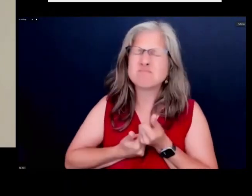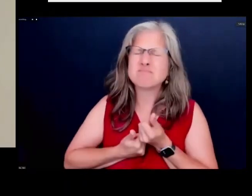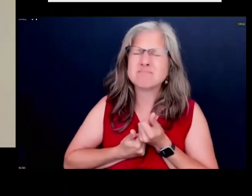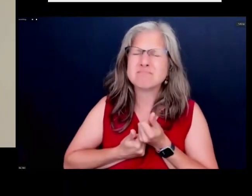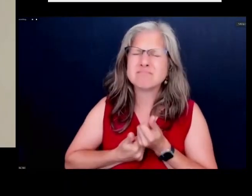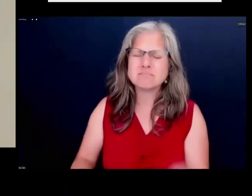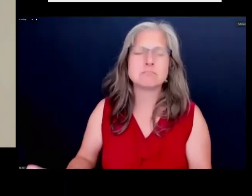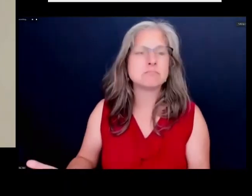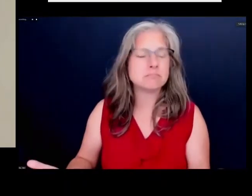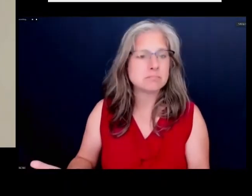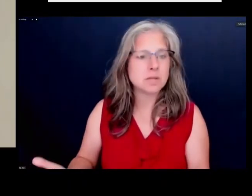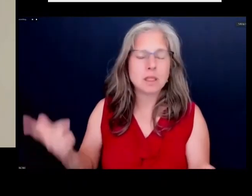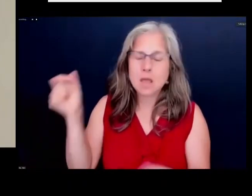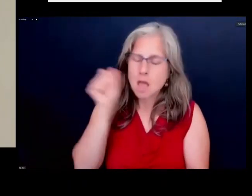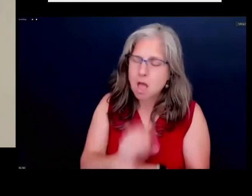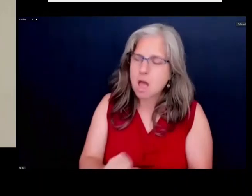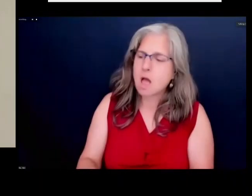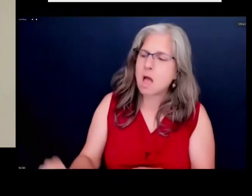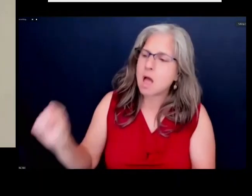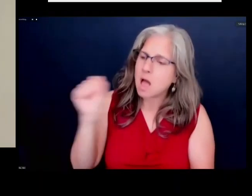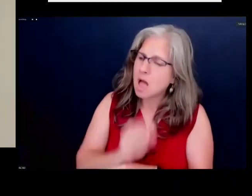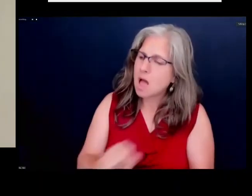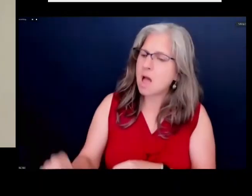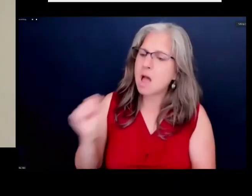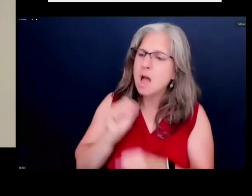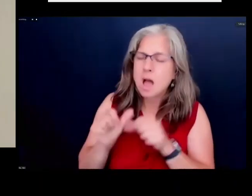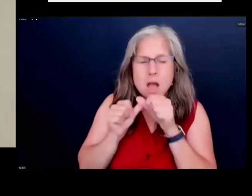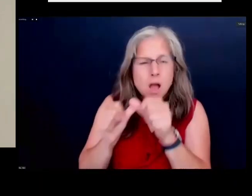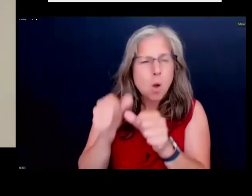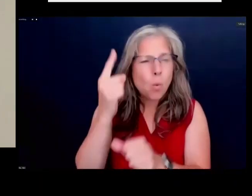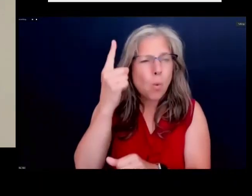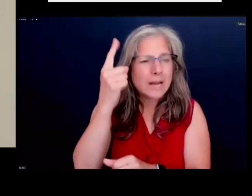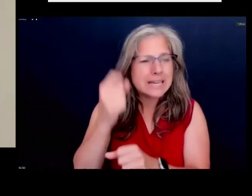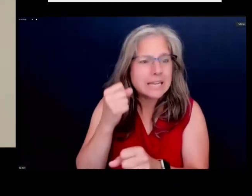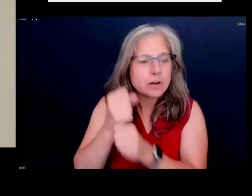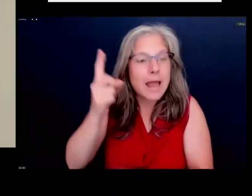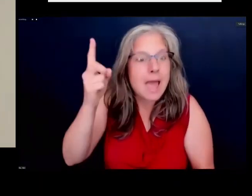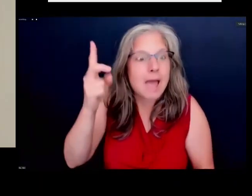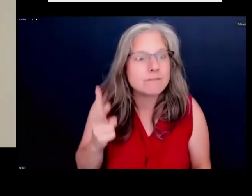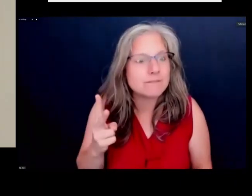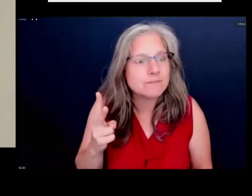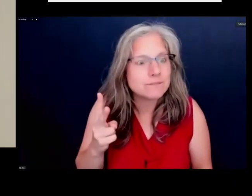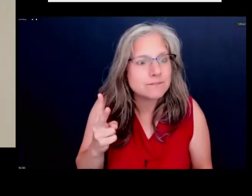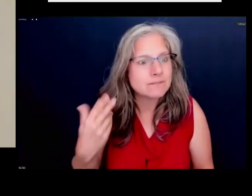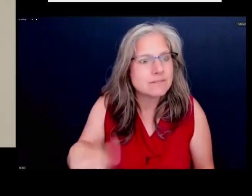they are burnt out. They have worked around the clock for 1.5 years.